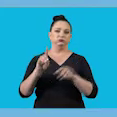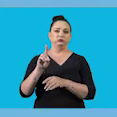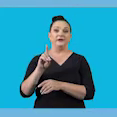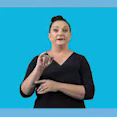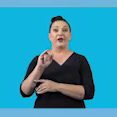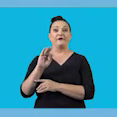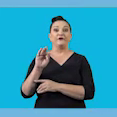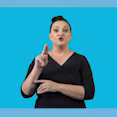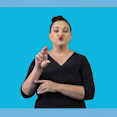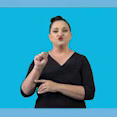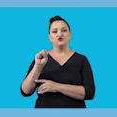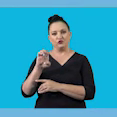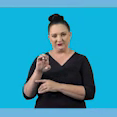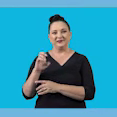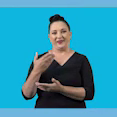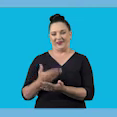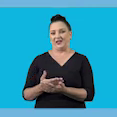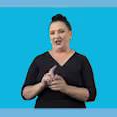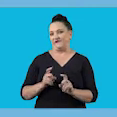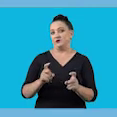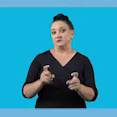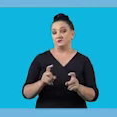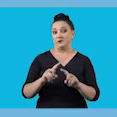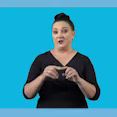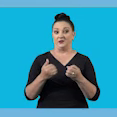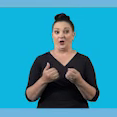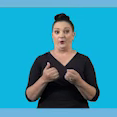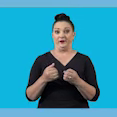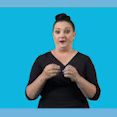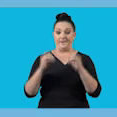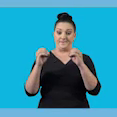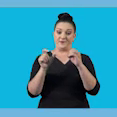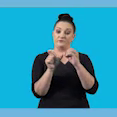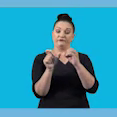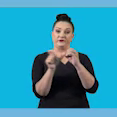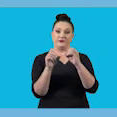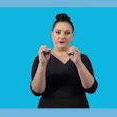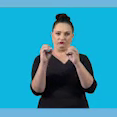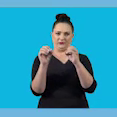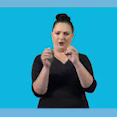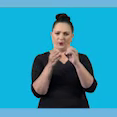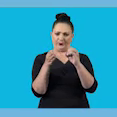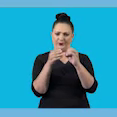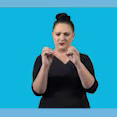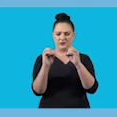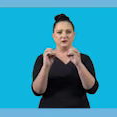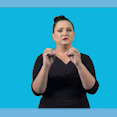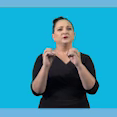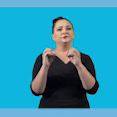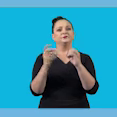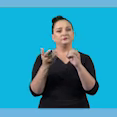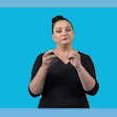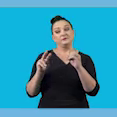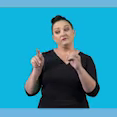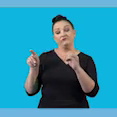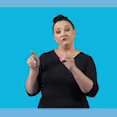last one, the size of the space between particles. If there are large spaces between the particles of one substance, the particles